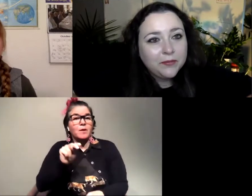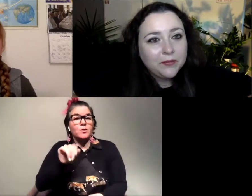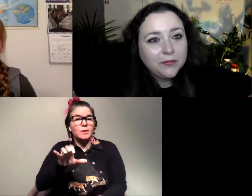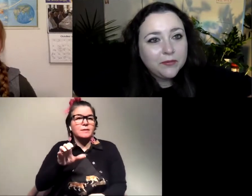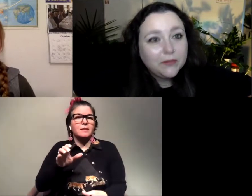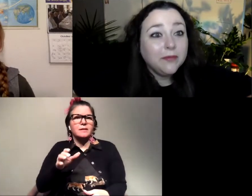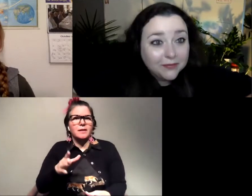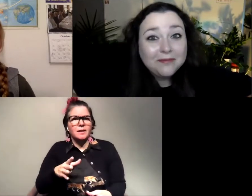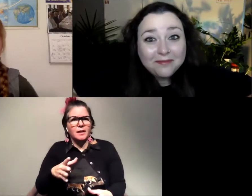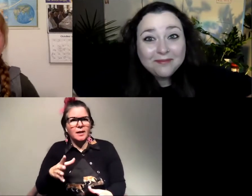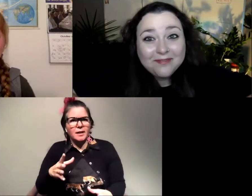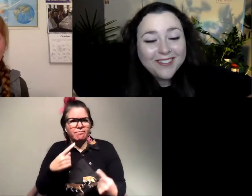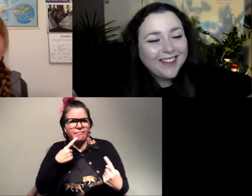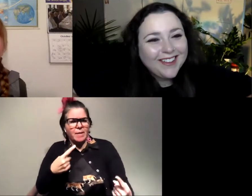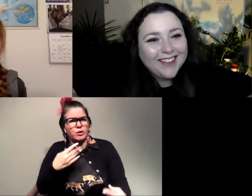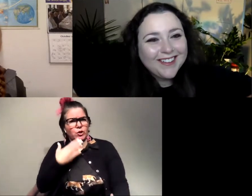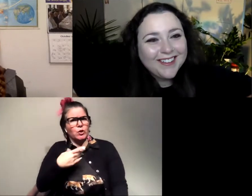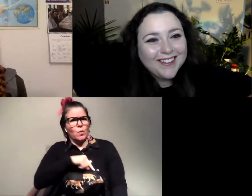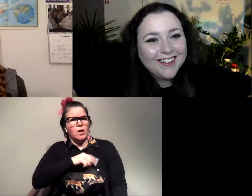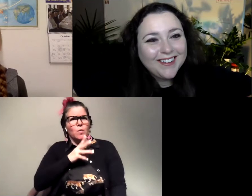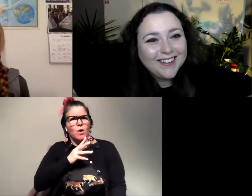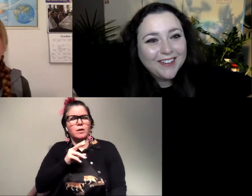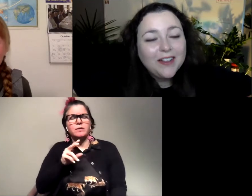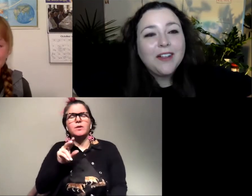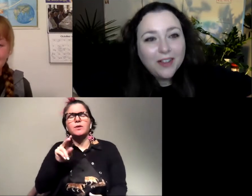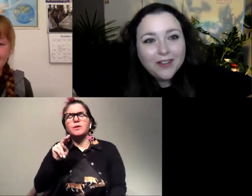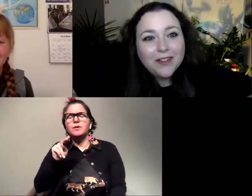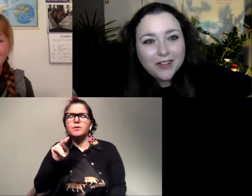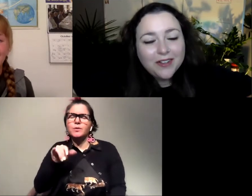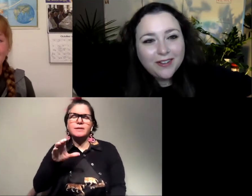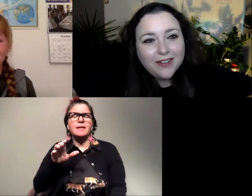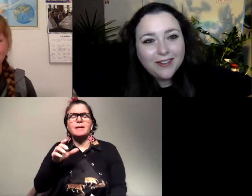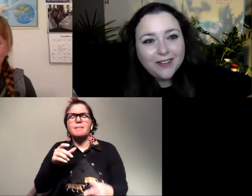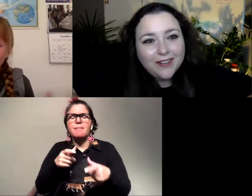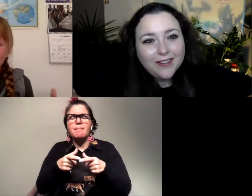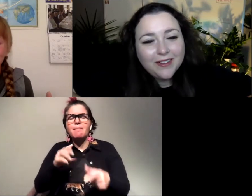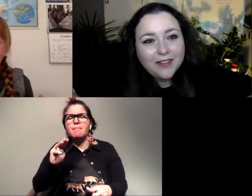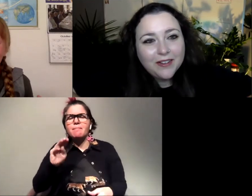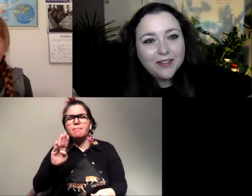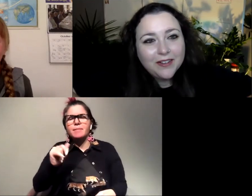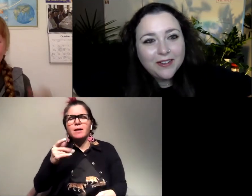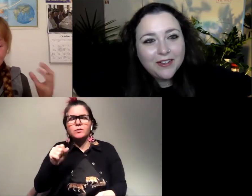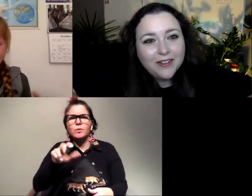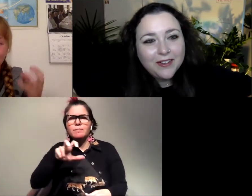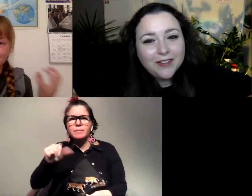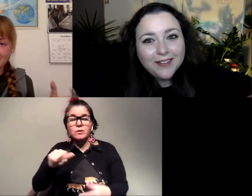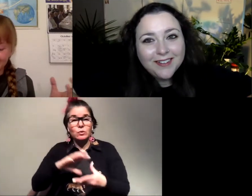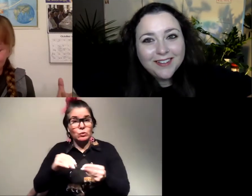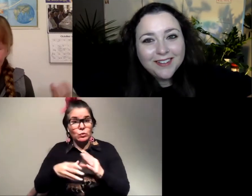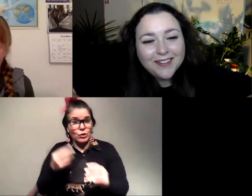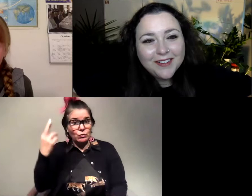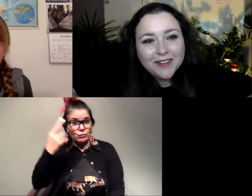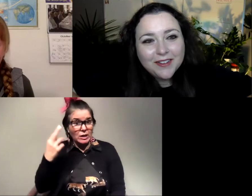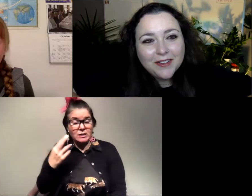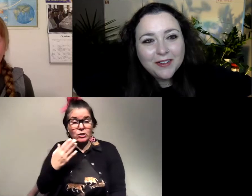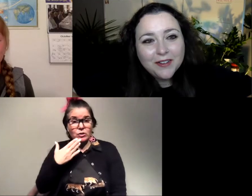good water now. If you think about like New York bagels or New York pizza, the story is that the reason they're able to make such